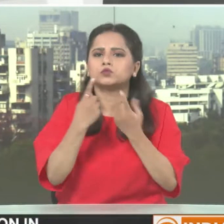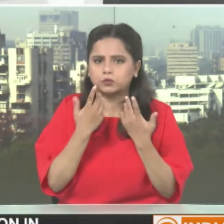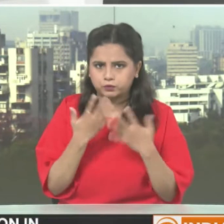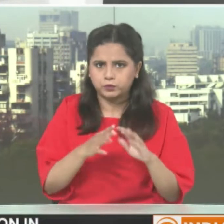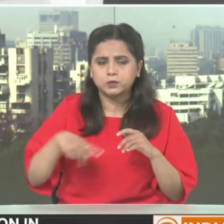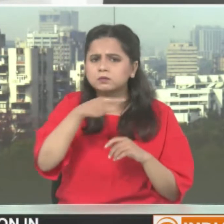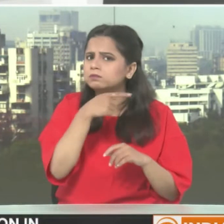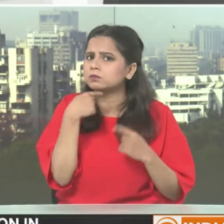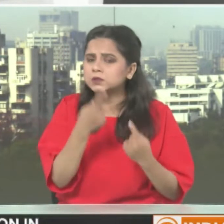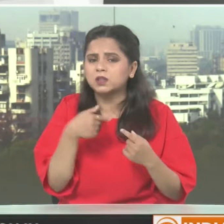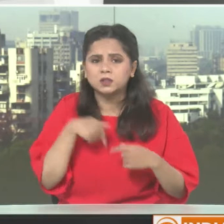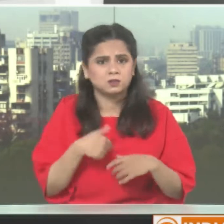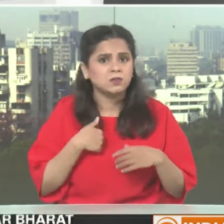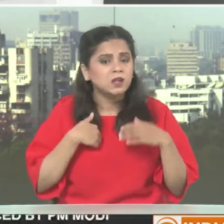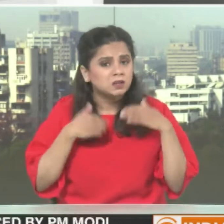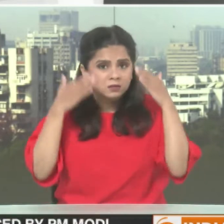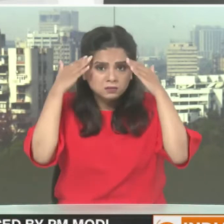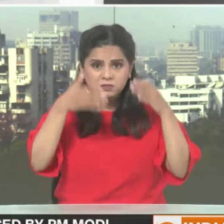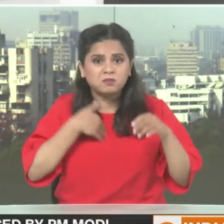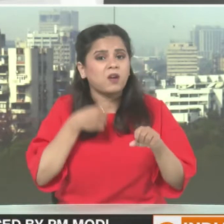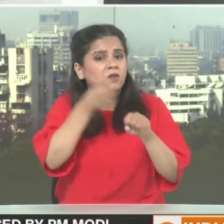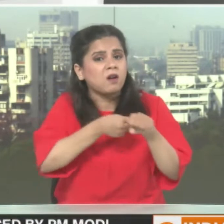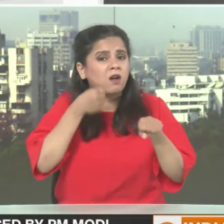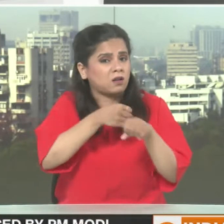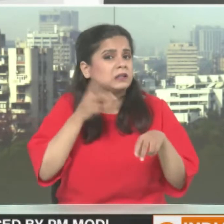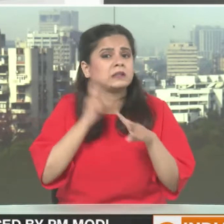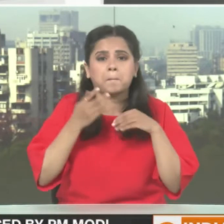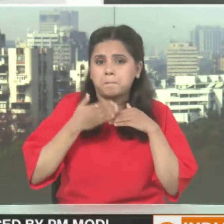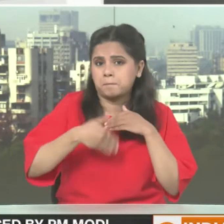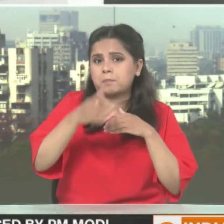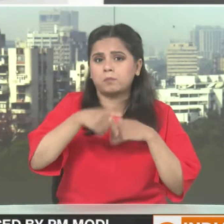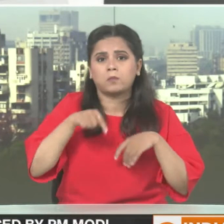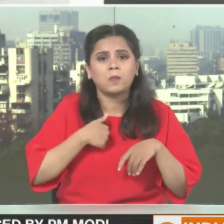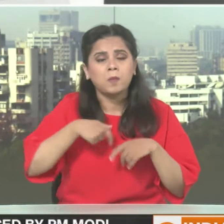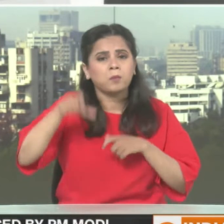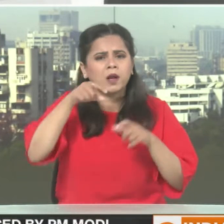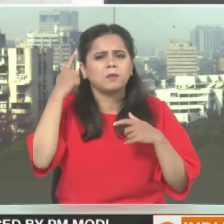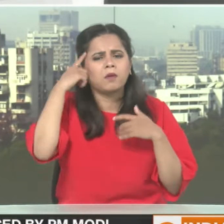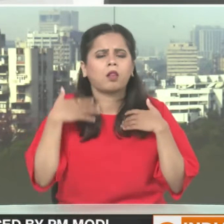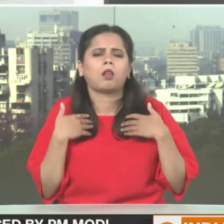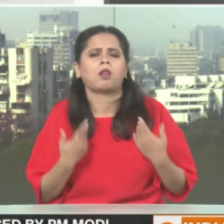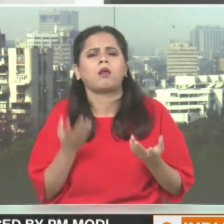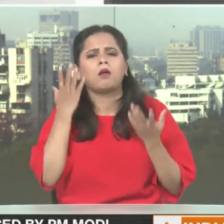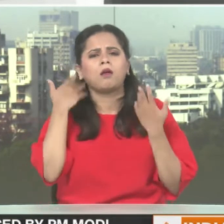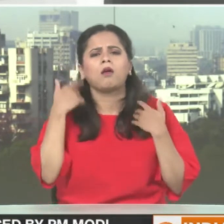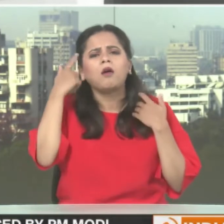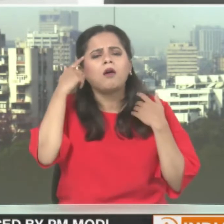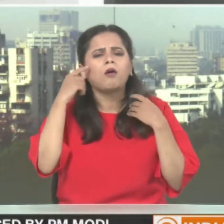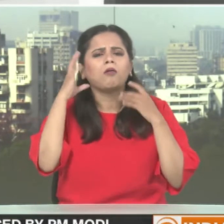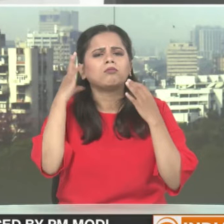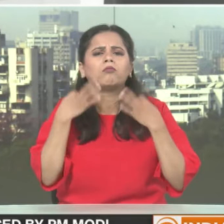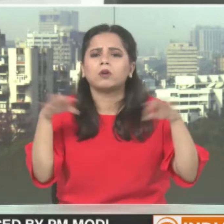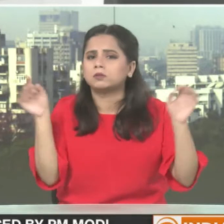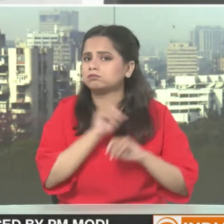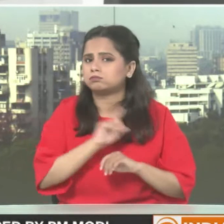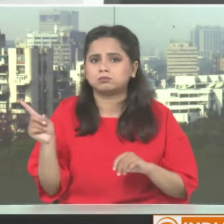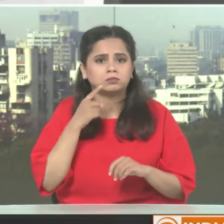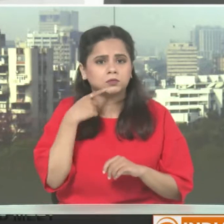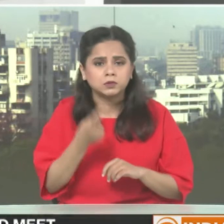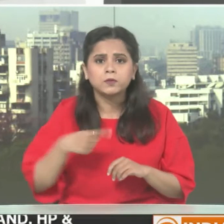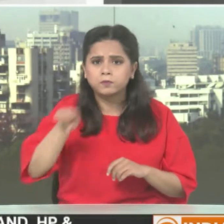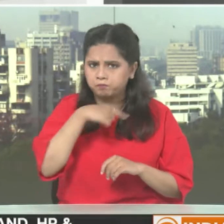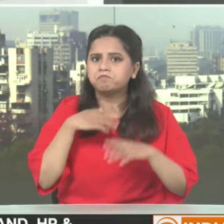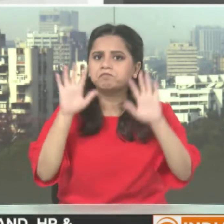stressed that the battle against COVID is long and any relaxed approach could backfire. He also appreciated the